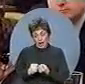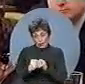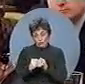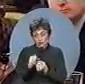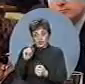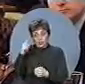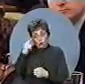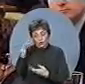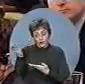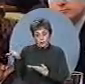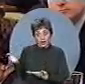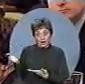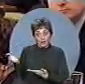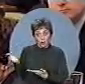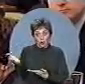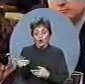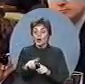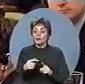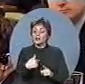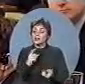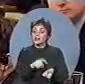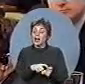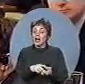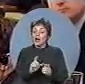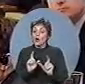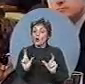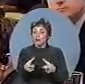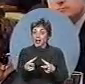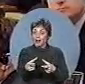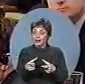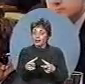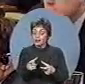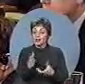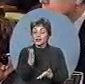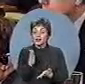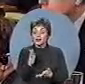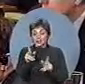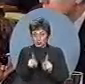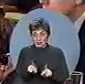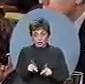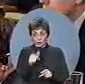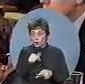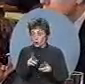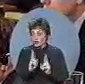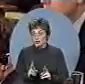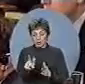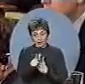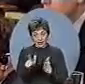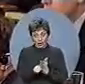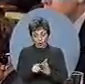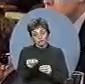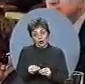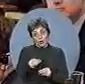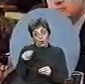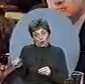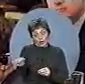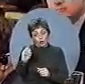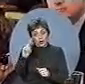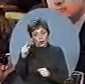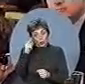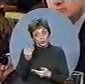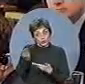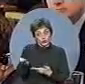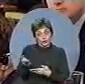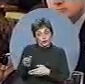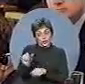our hands, we hand them over to the proper authorities, and as I previously explained, they are handed over with all the